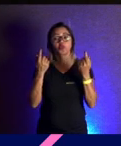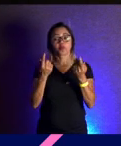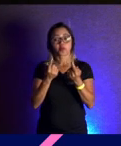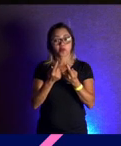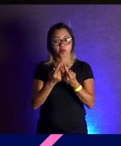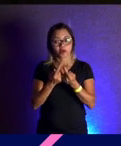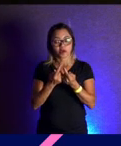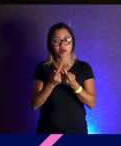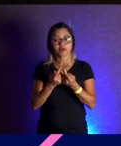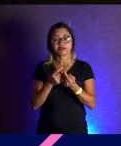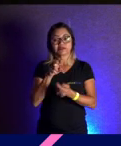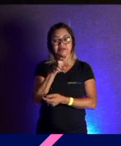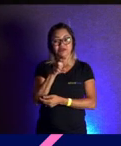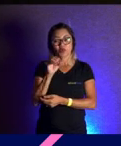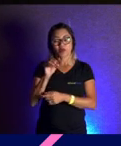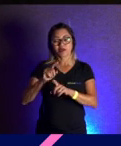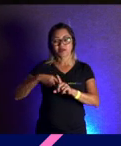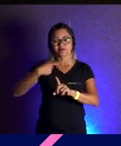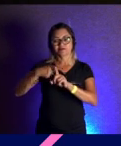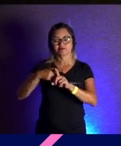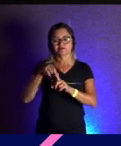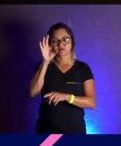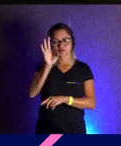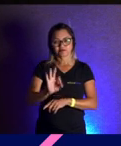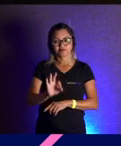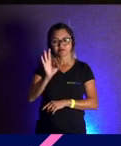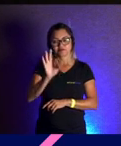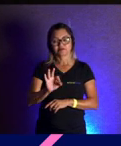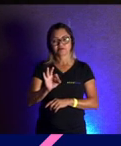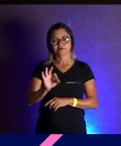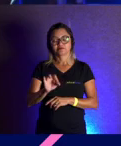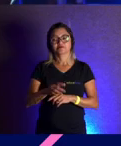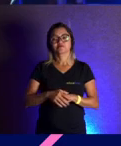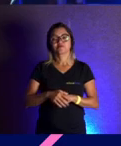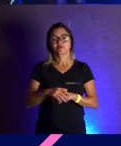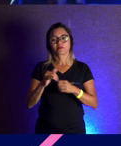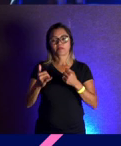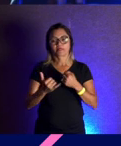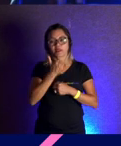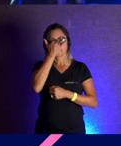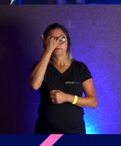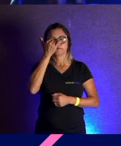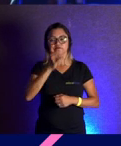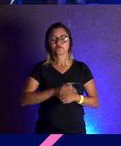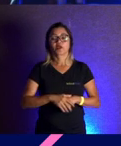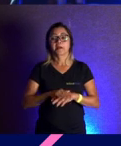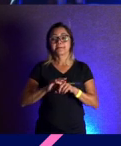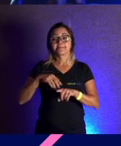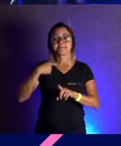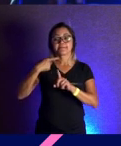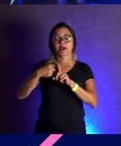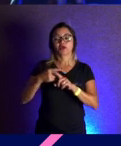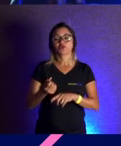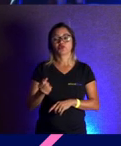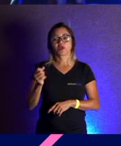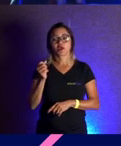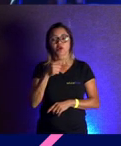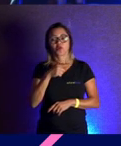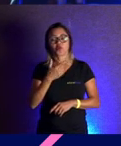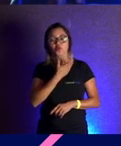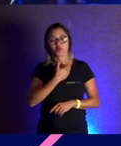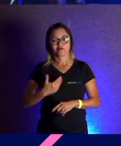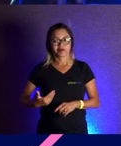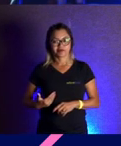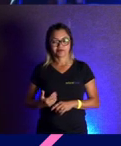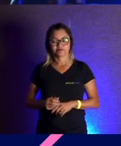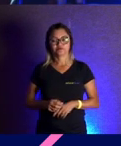50% more shootings than those who they committed any more crimes than the state. Now, how did we do that? I'm going to show you in a few moments.